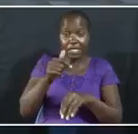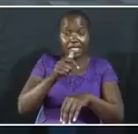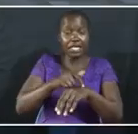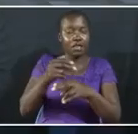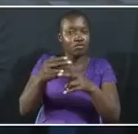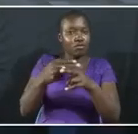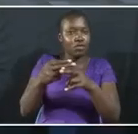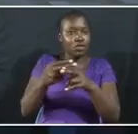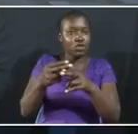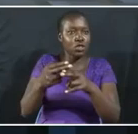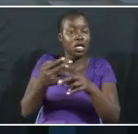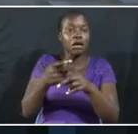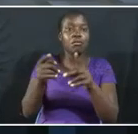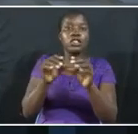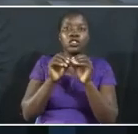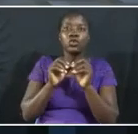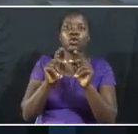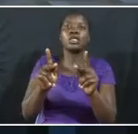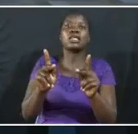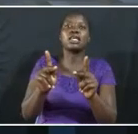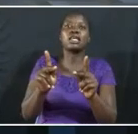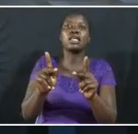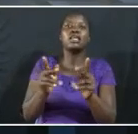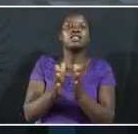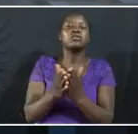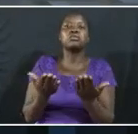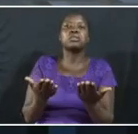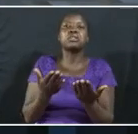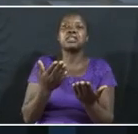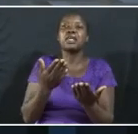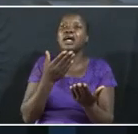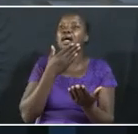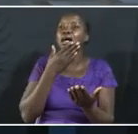soon that it is okay to be a baby daddy.